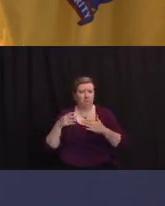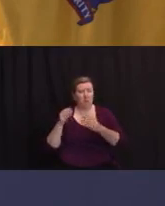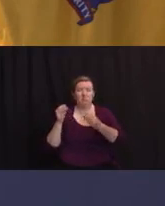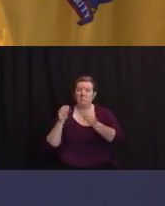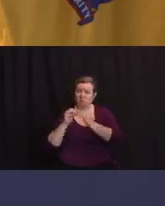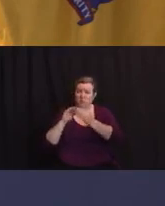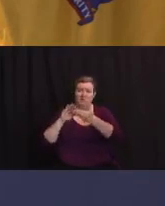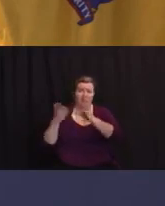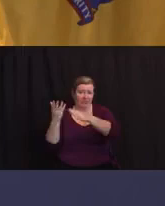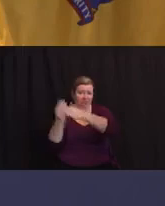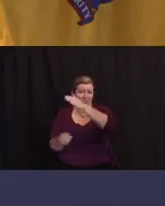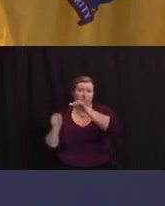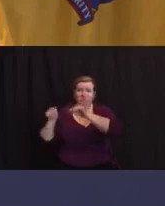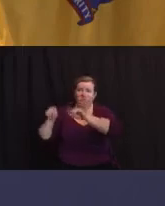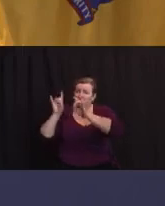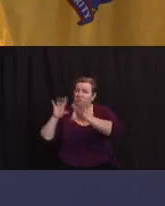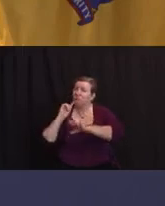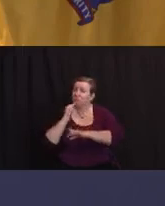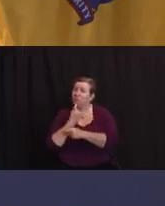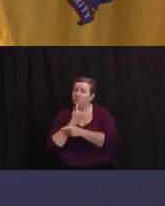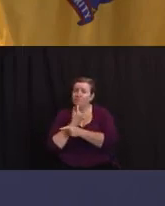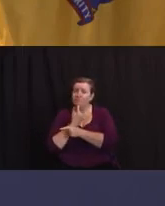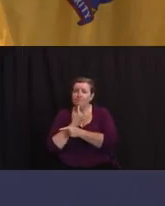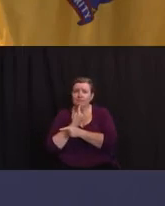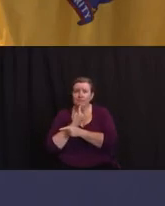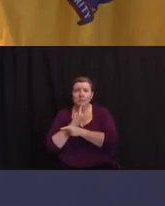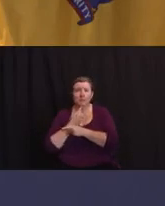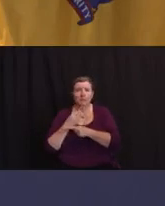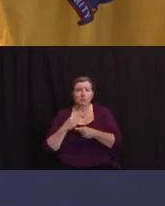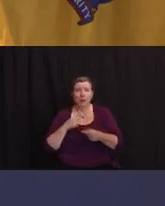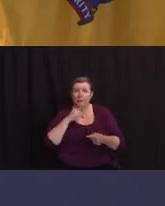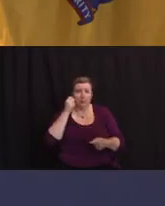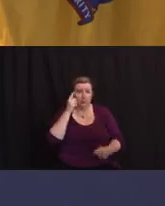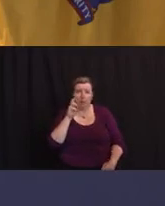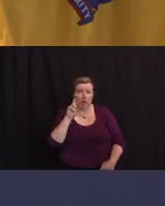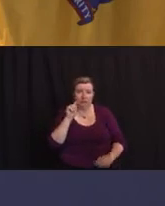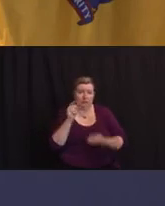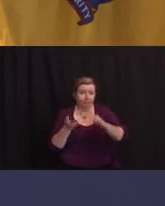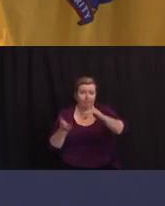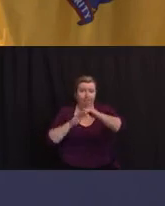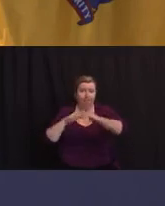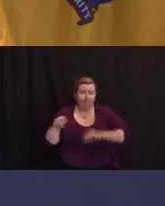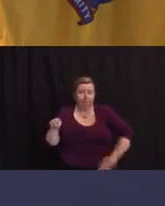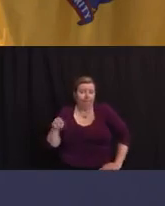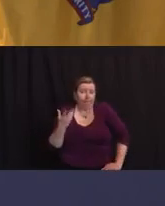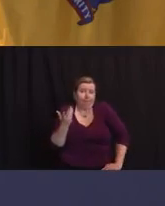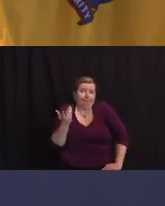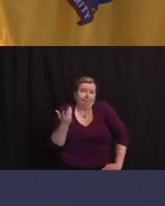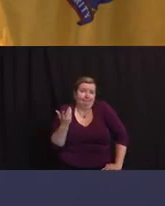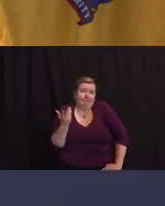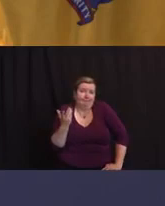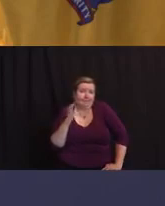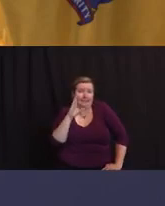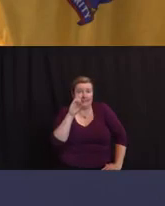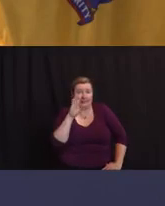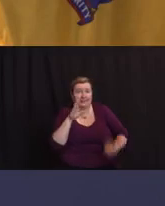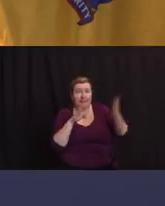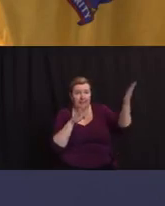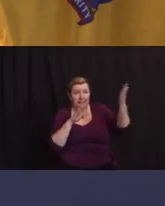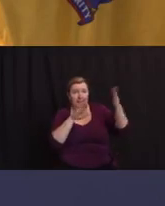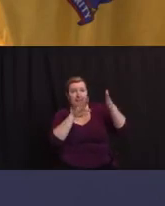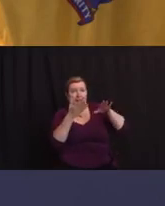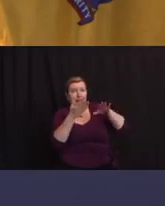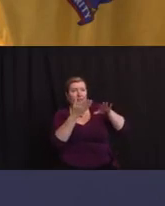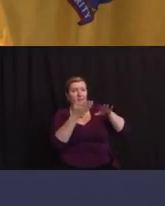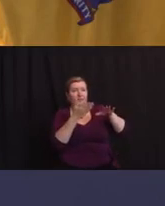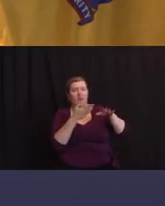so it doesn't surprise me, at least, that the RT is up. I'll defer to Ed on that. On CDC deaths, I'll defer to Judy and Ed. I had